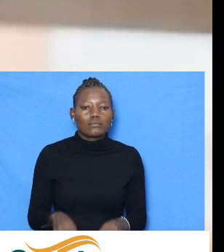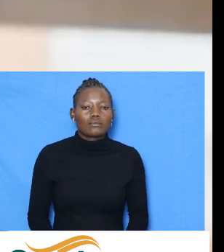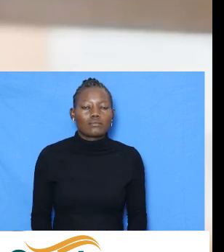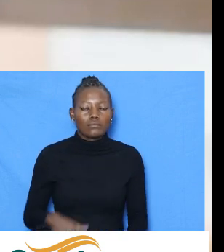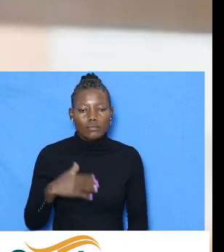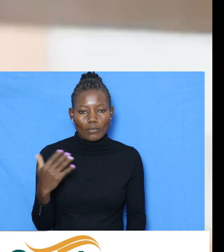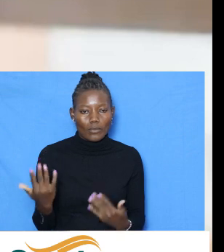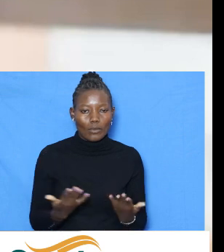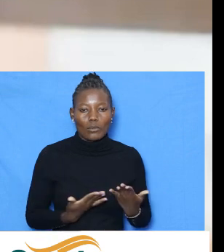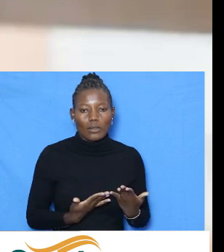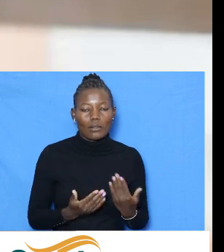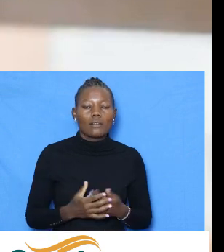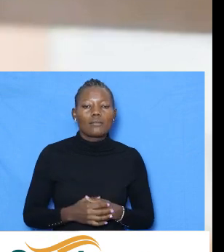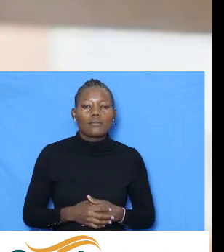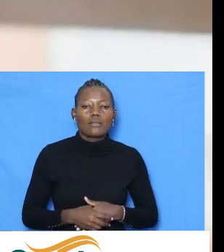Welcome.